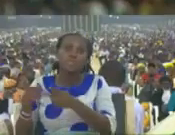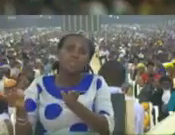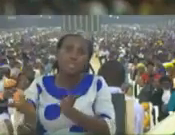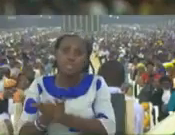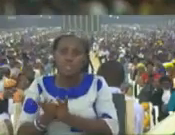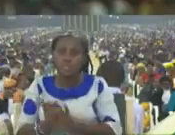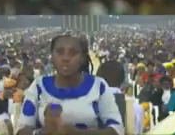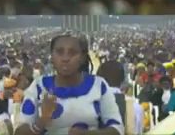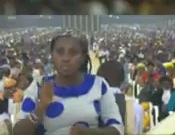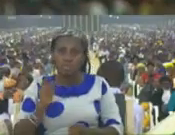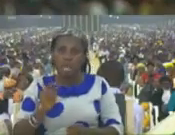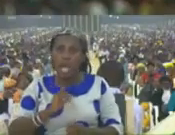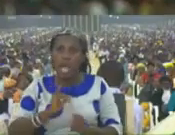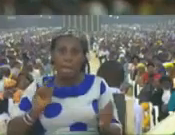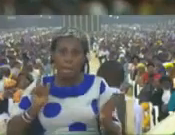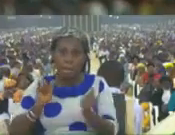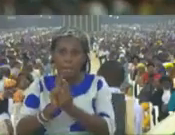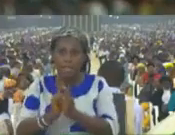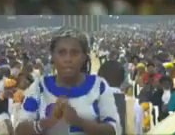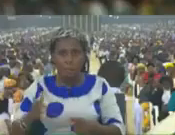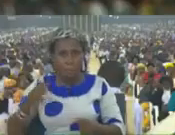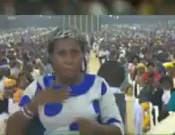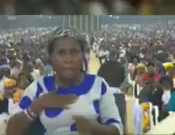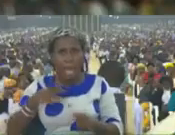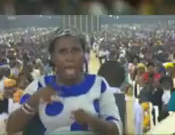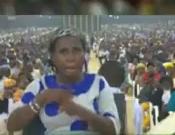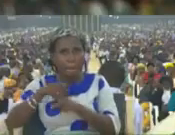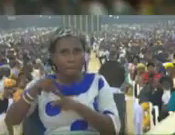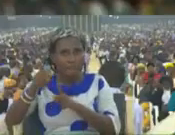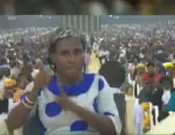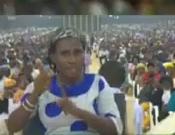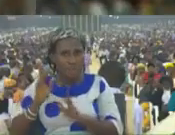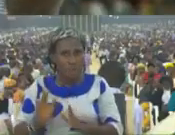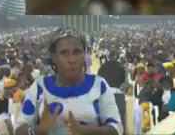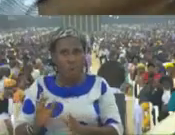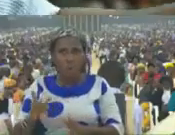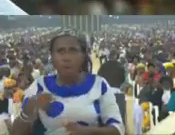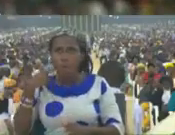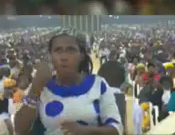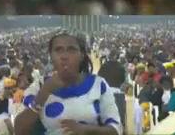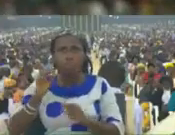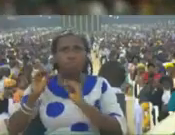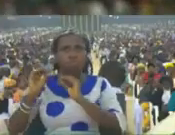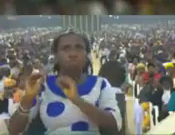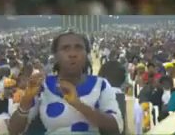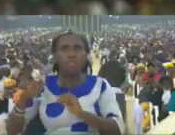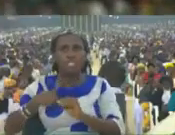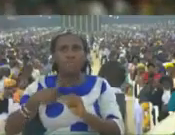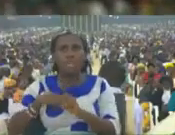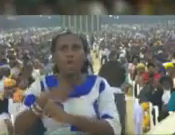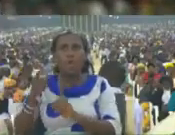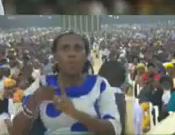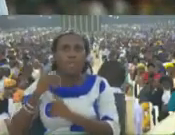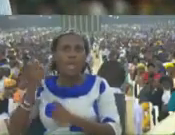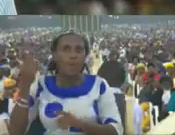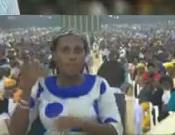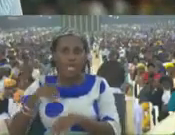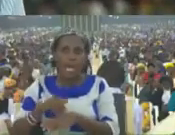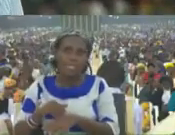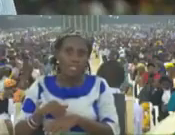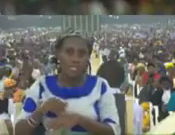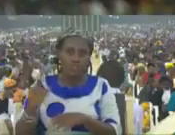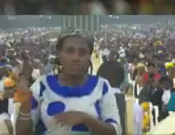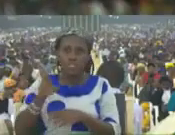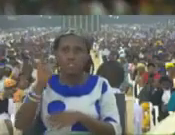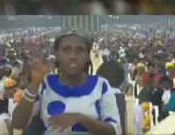I met my professor who taught me when I was at Unsuka. And he